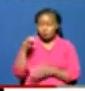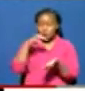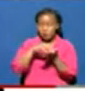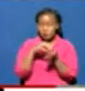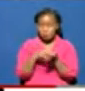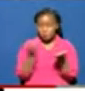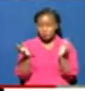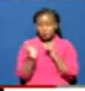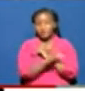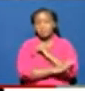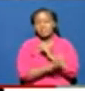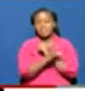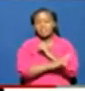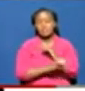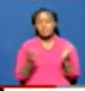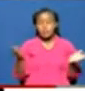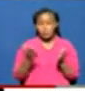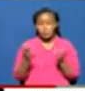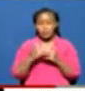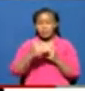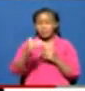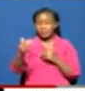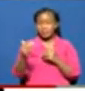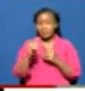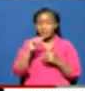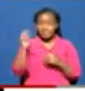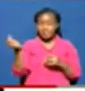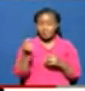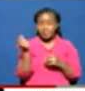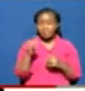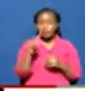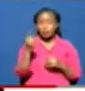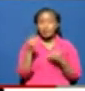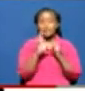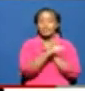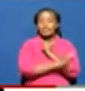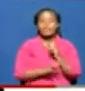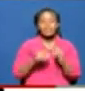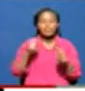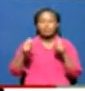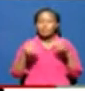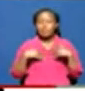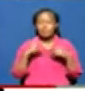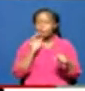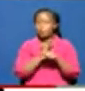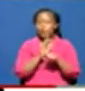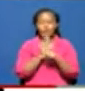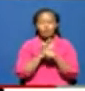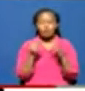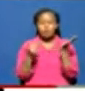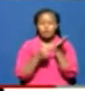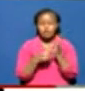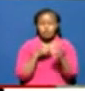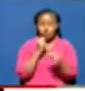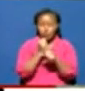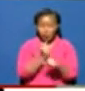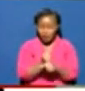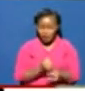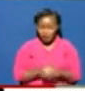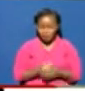would say that Kenya is probably one of the countries that's a forerunner in terms of like digital work. We have quite a large number of organizations, including my